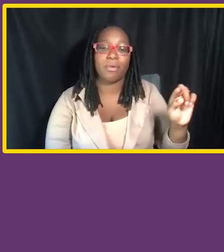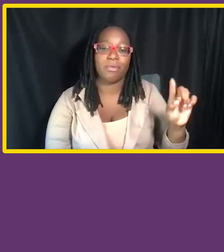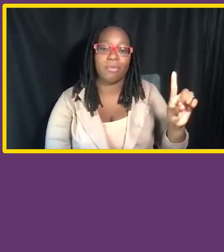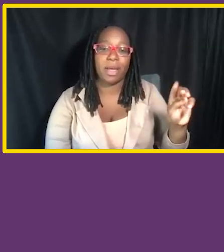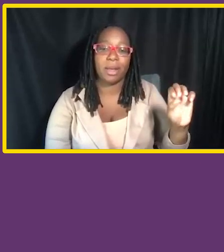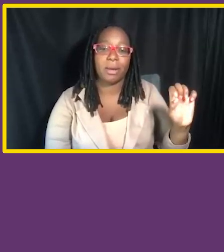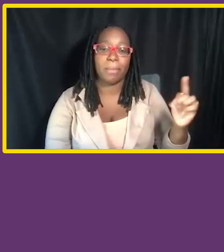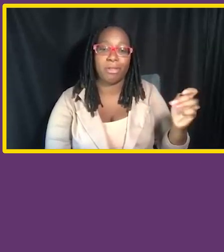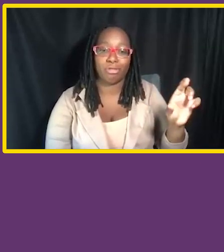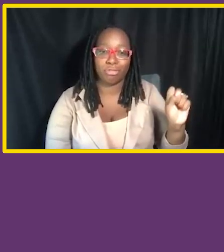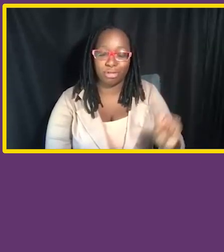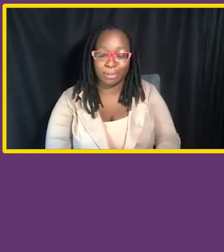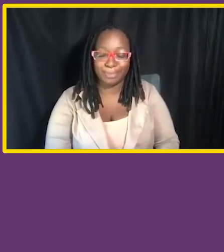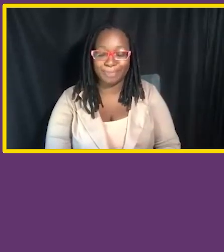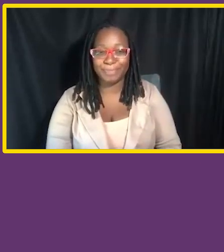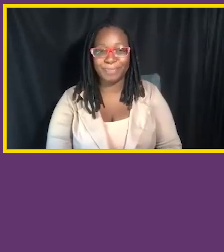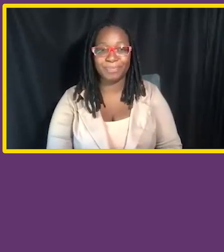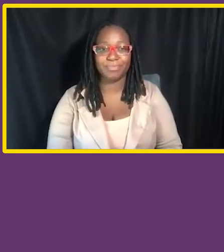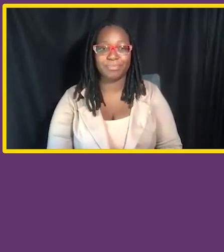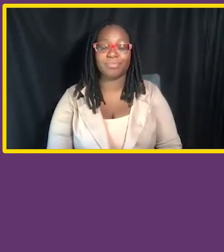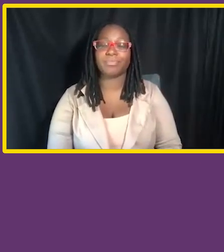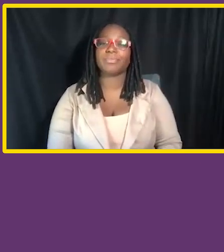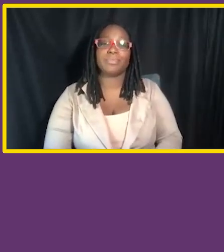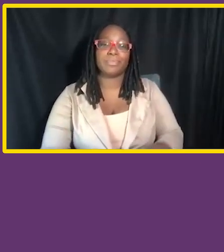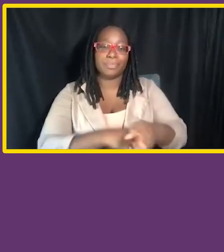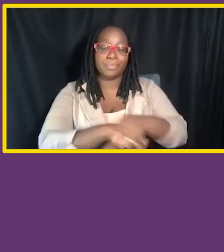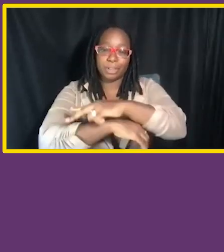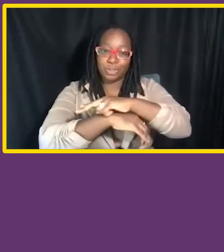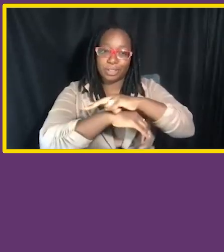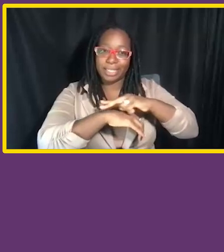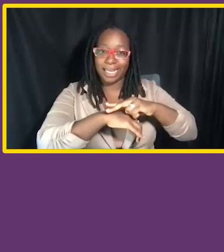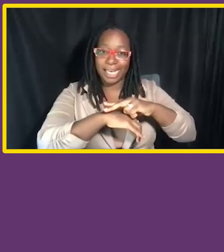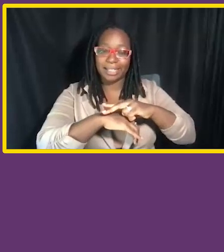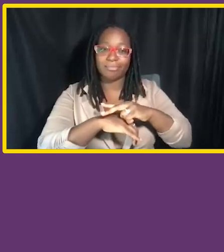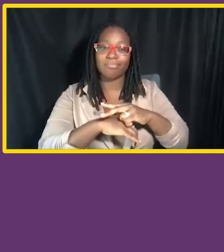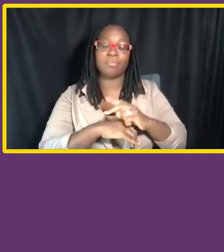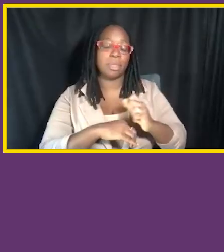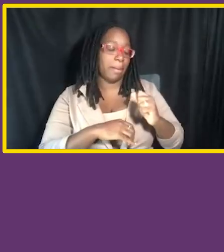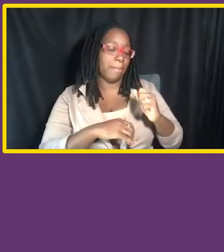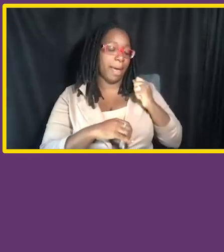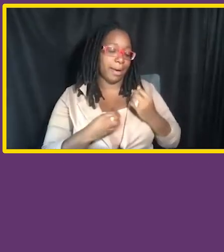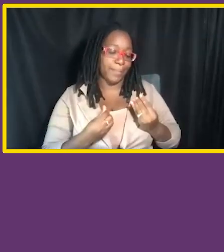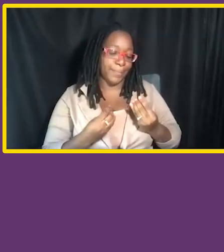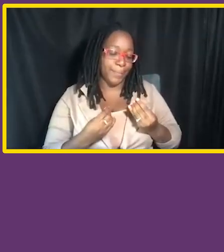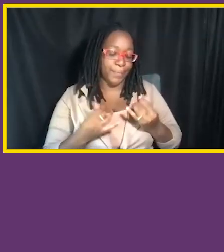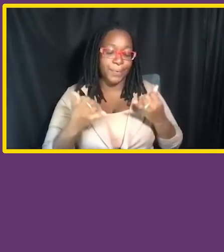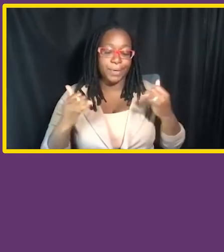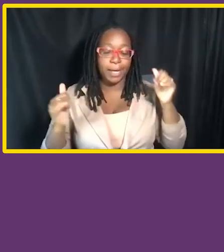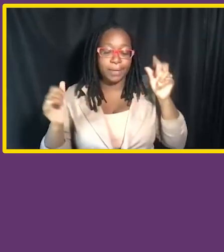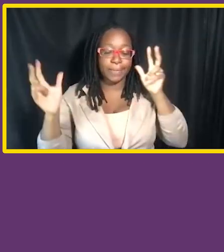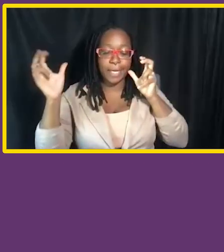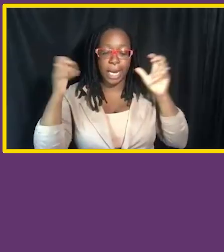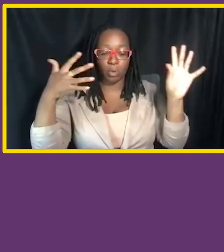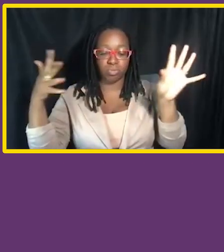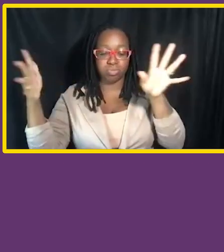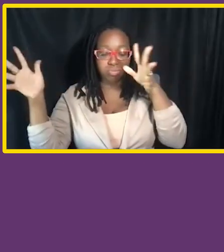She lay, skin down on the moist dirt, the canebrake rustling with the whispers of leaves,